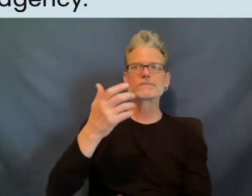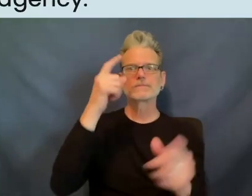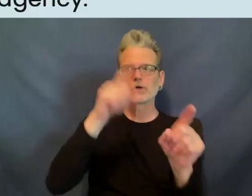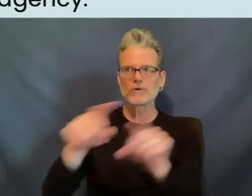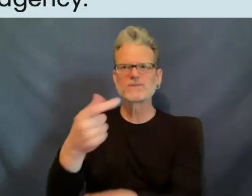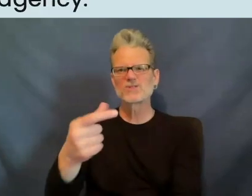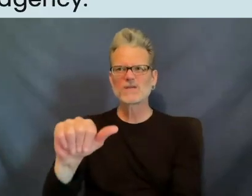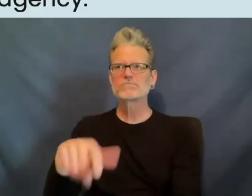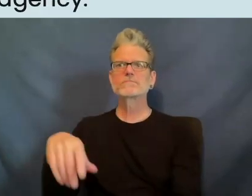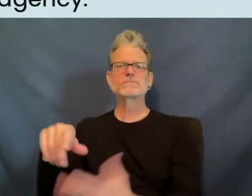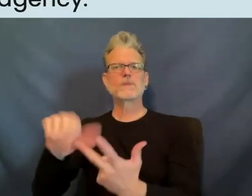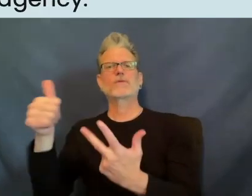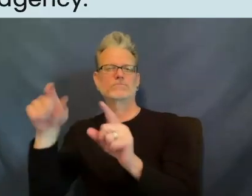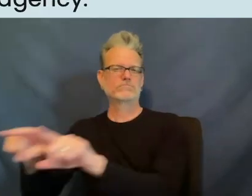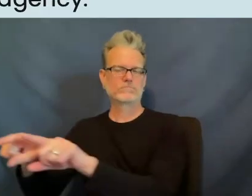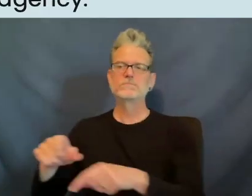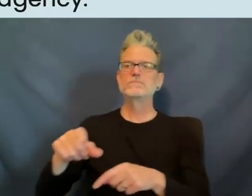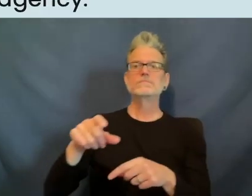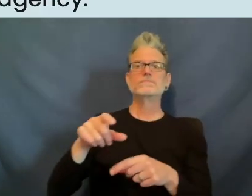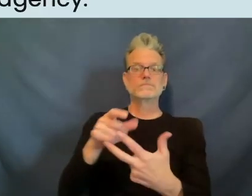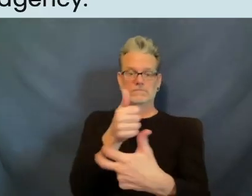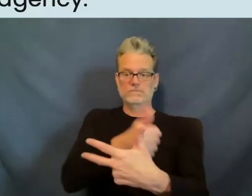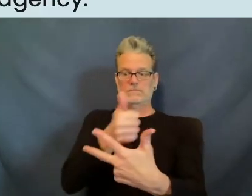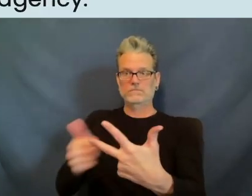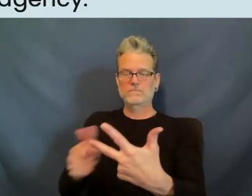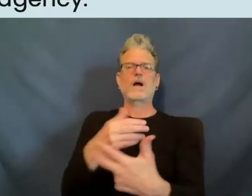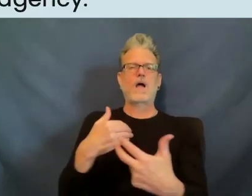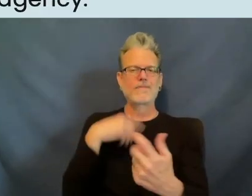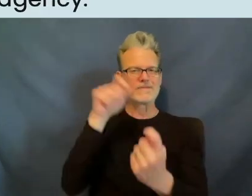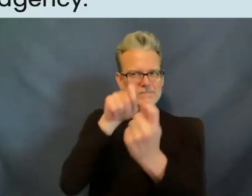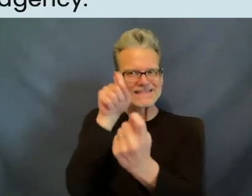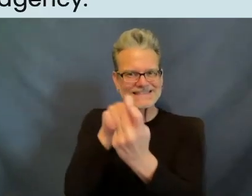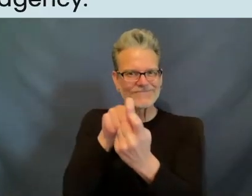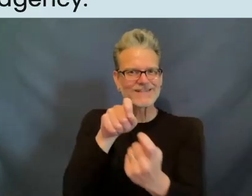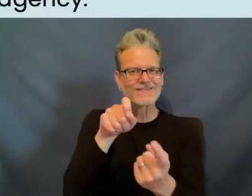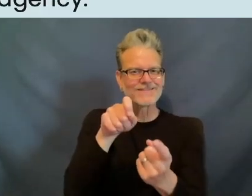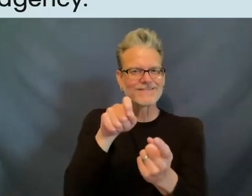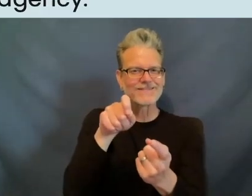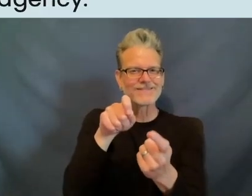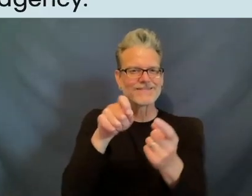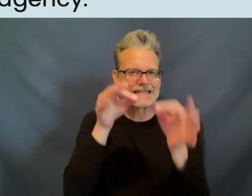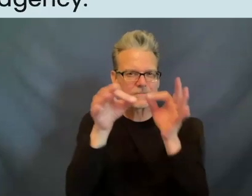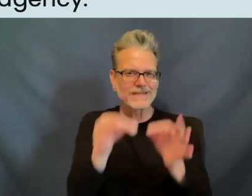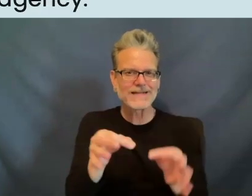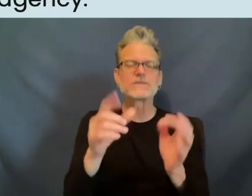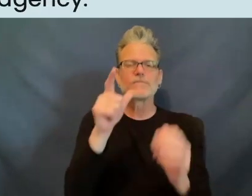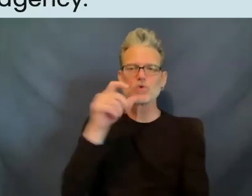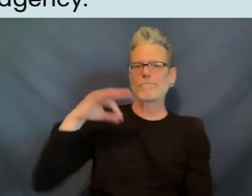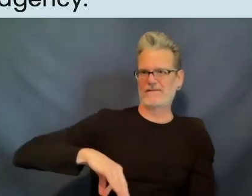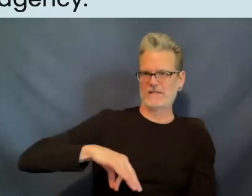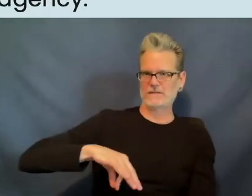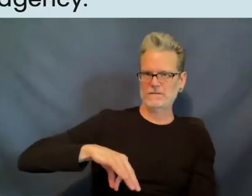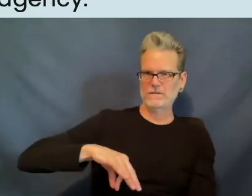each of these tools have distinct characteristics around who benefits, the level of Forest Service involvement, and the